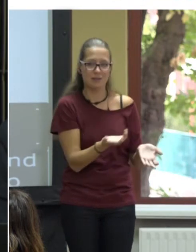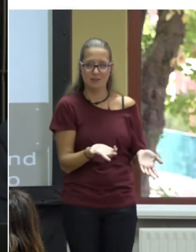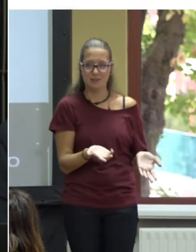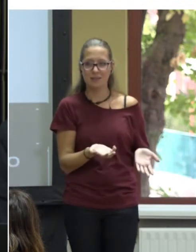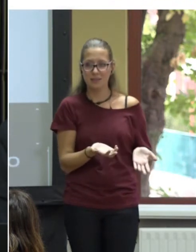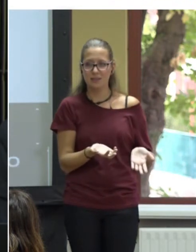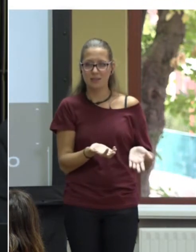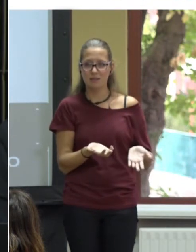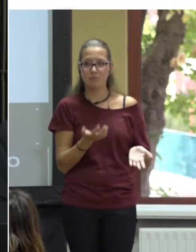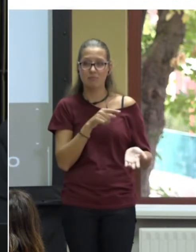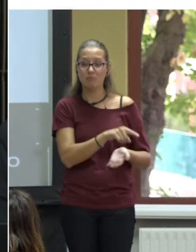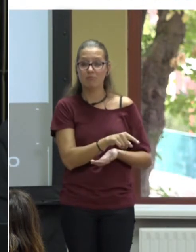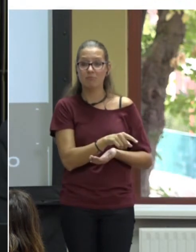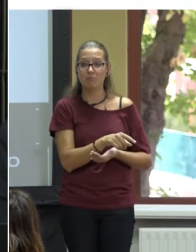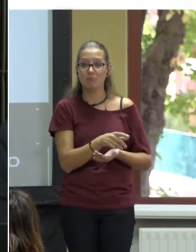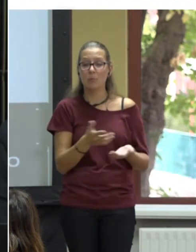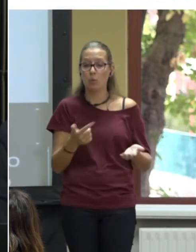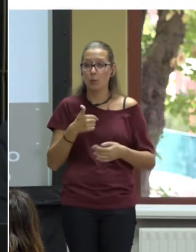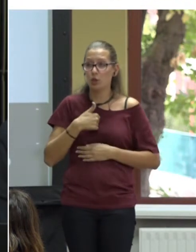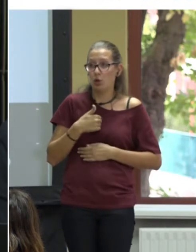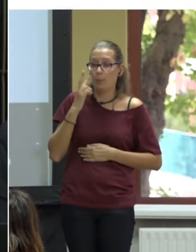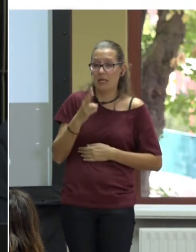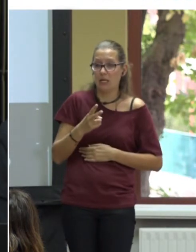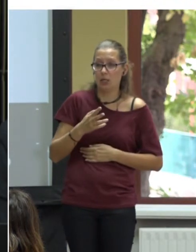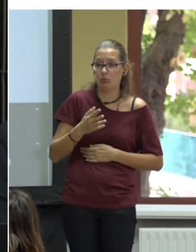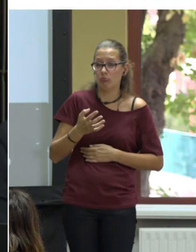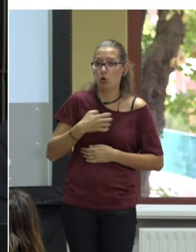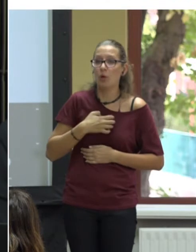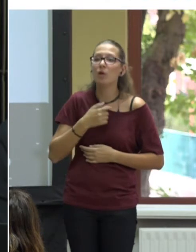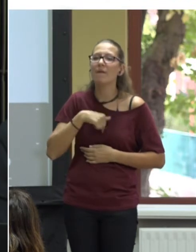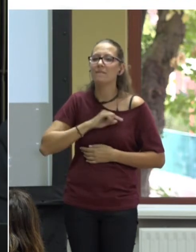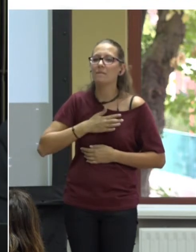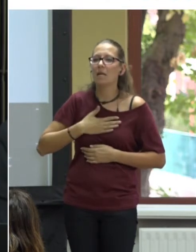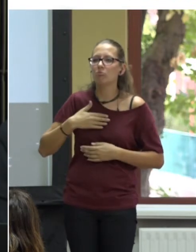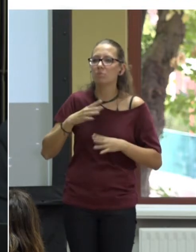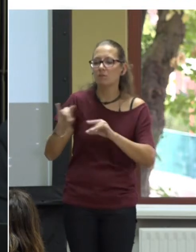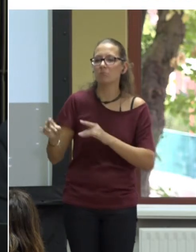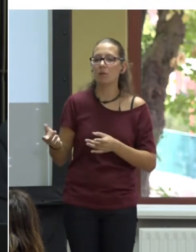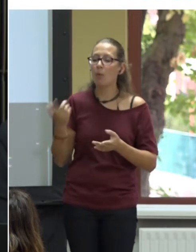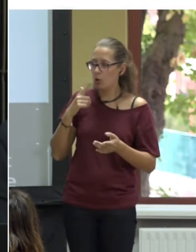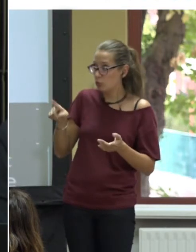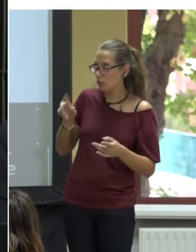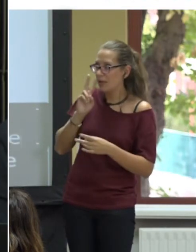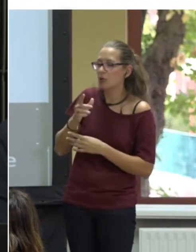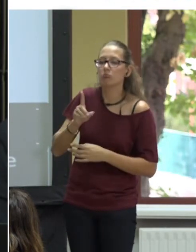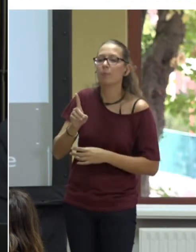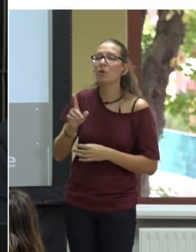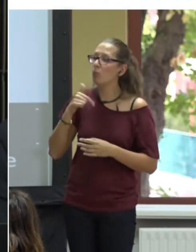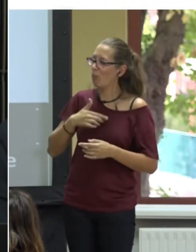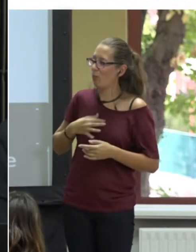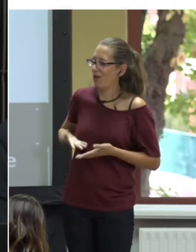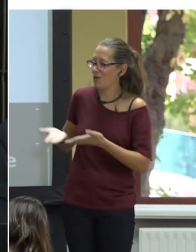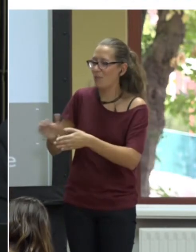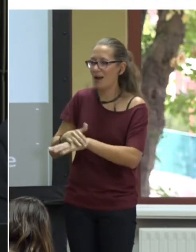that person. It's like, I cannot solve that problem, but we can get close. And that's basically what blind people should do. That's